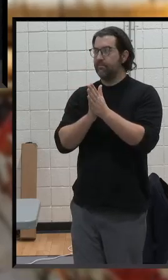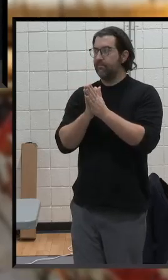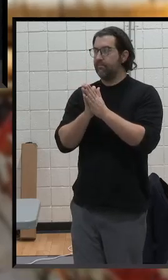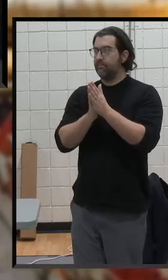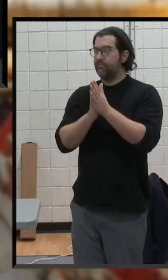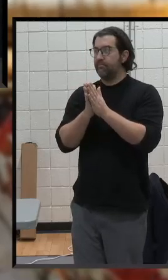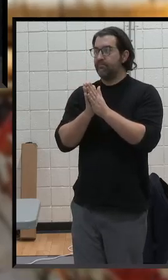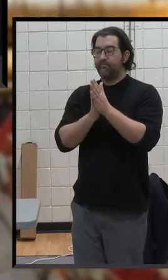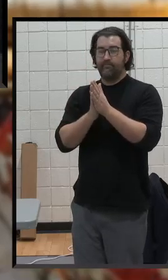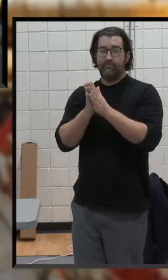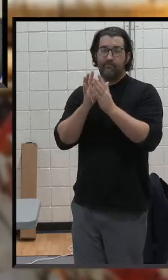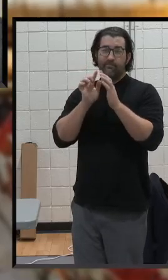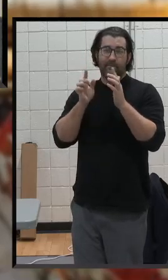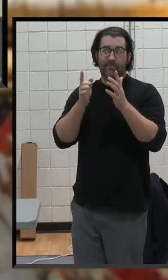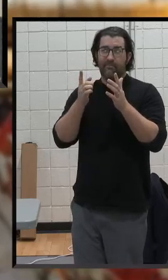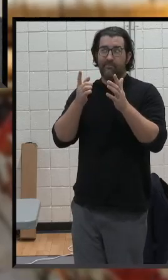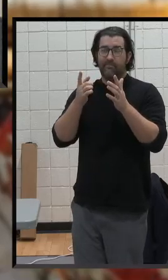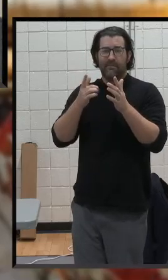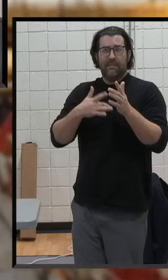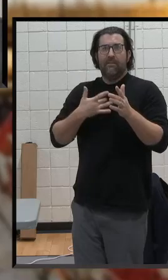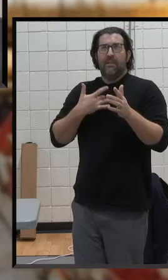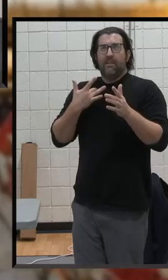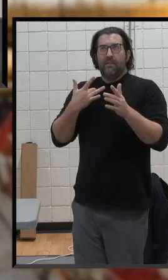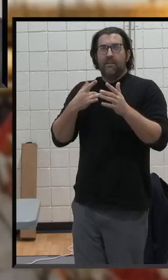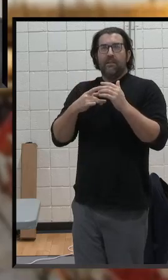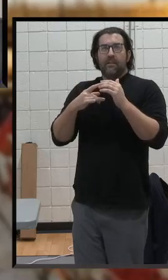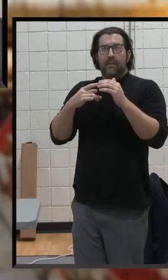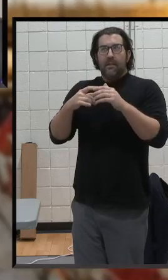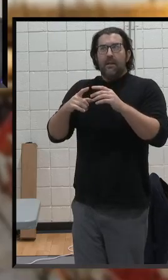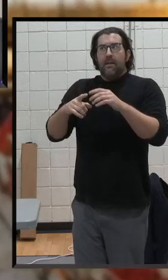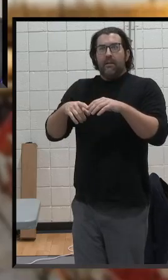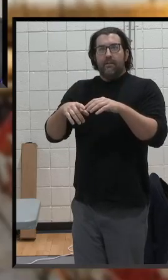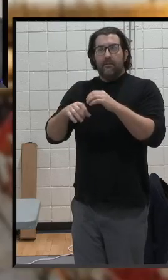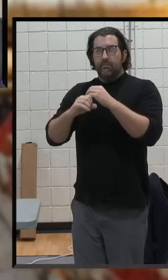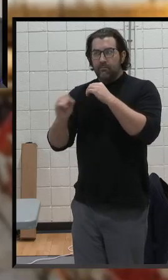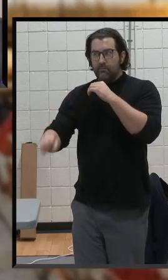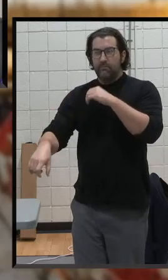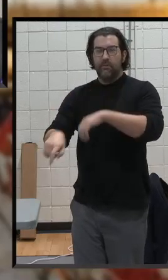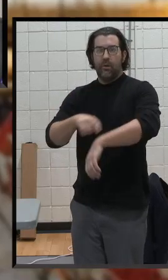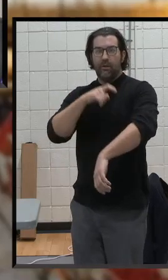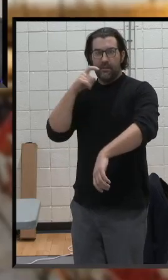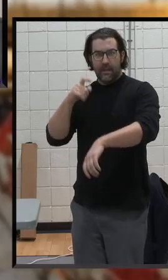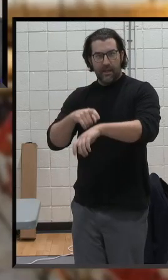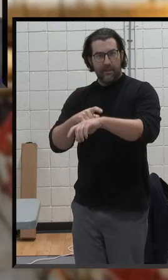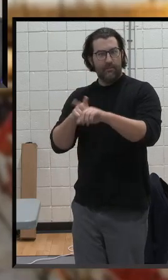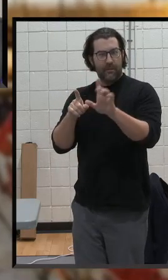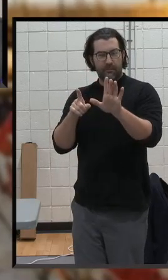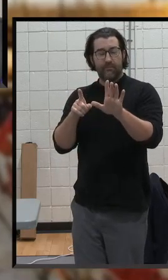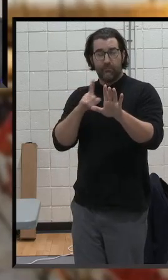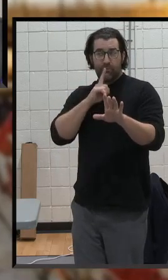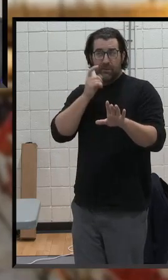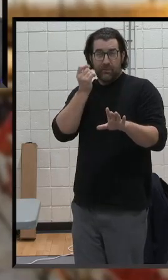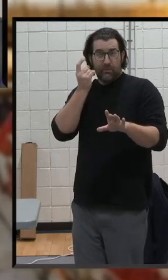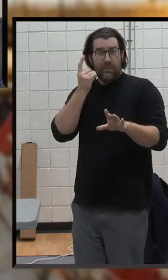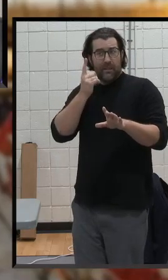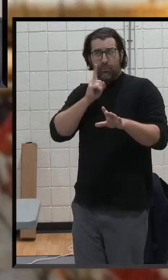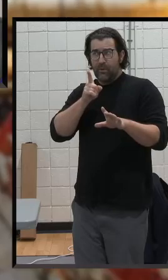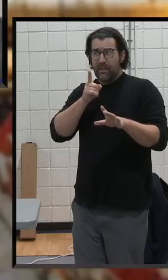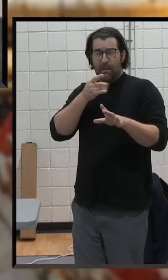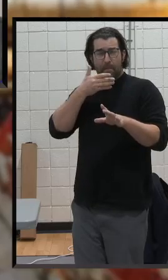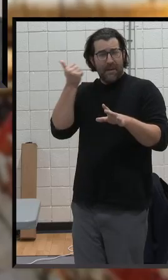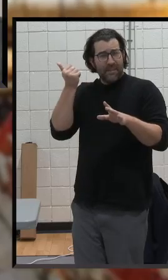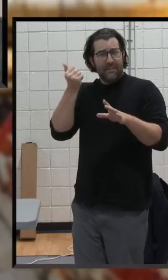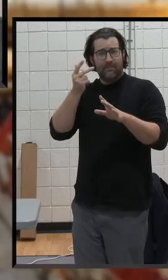these things, unfortunately, it feels like it takes a long time, but at the end of the day, we're getting the best